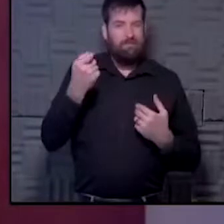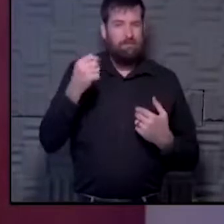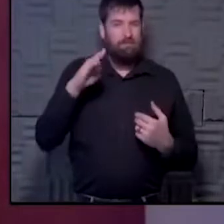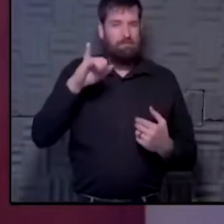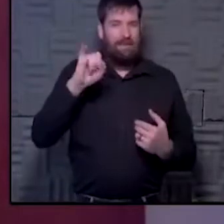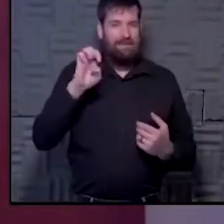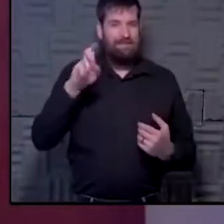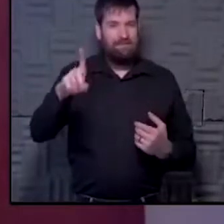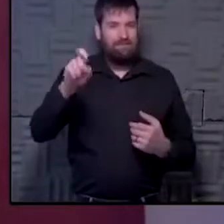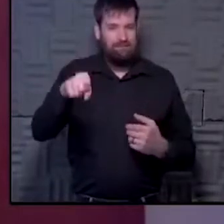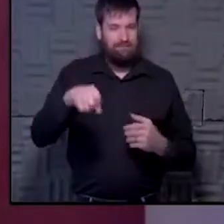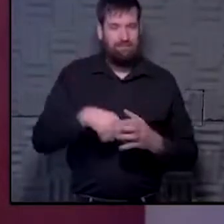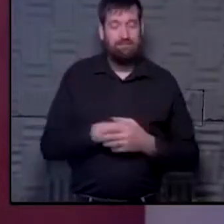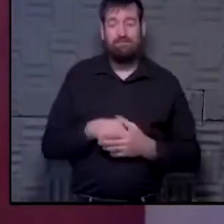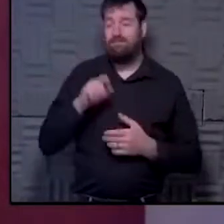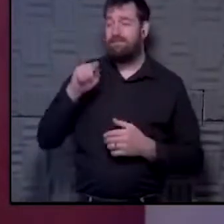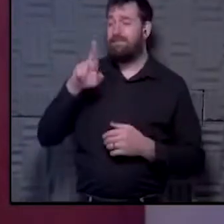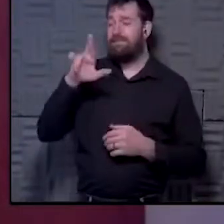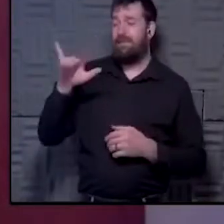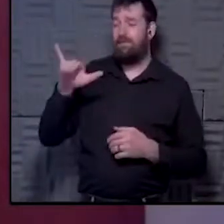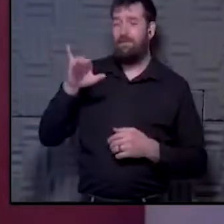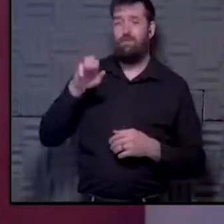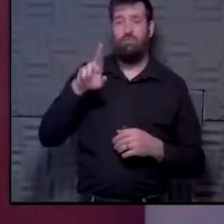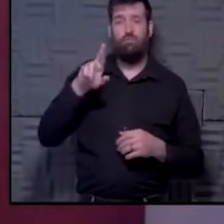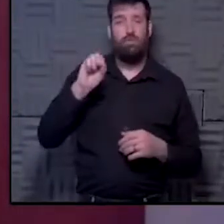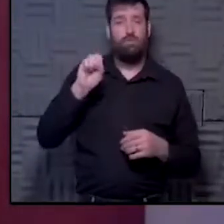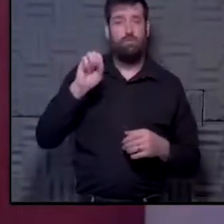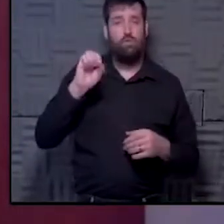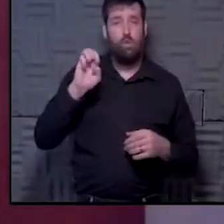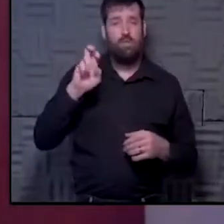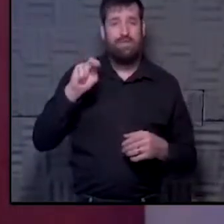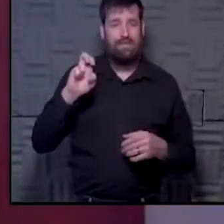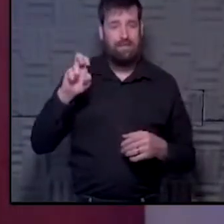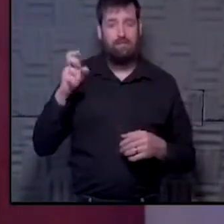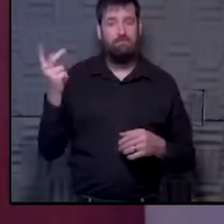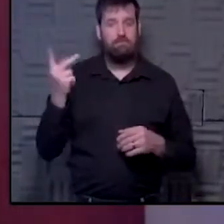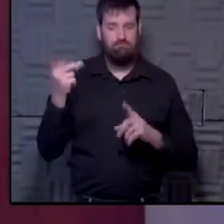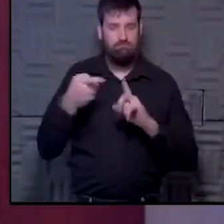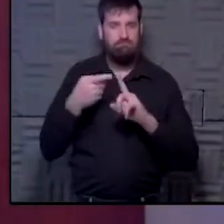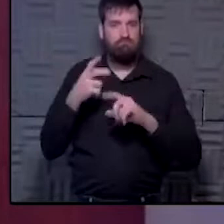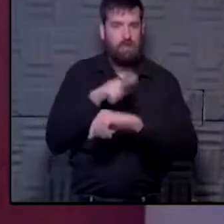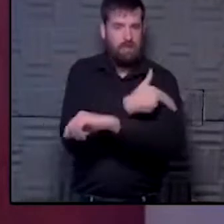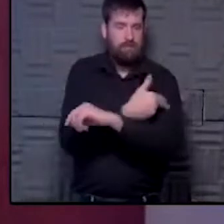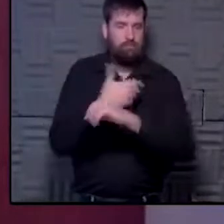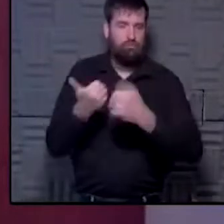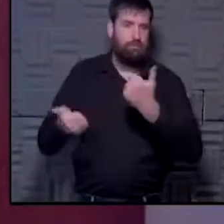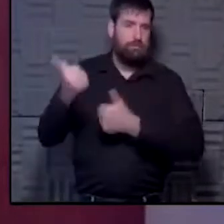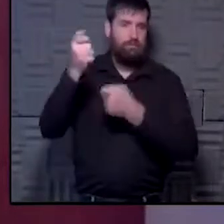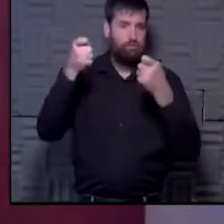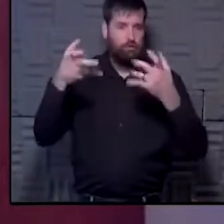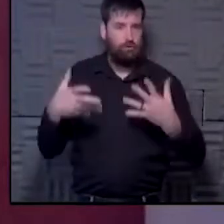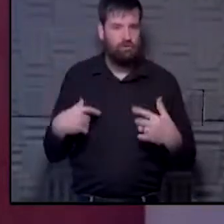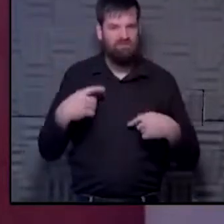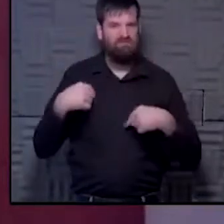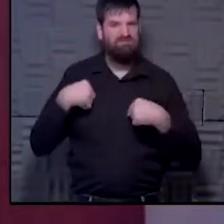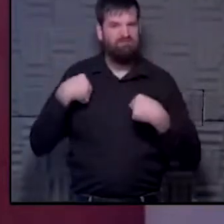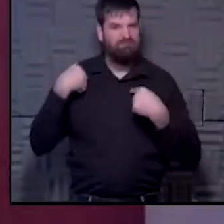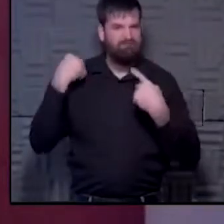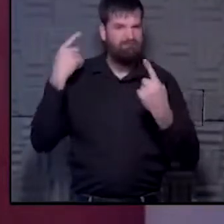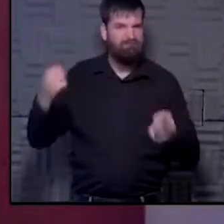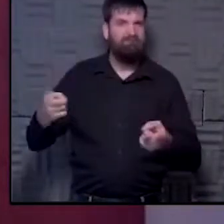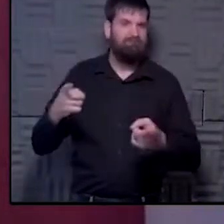respect. Terry Rasconi and I, from hospital administration, have co-chaired the Hospital Ethics Committee for quite some